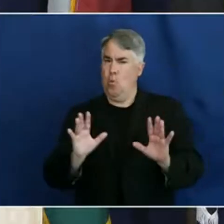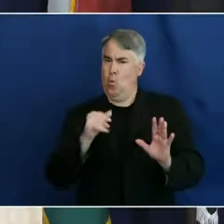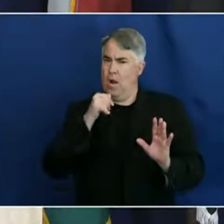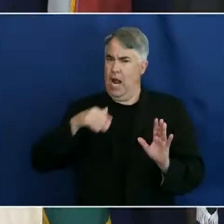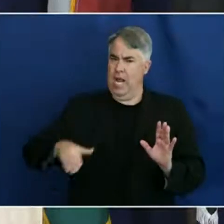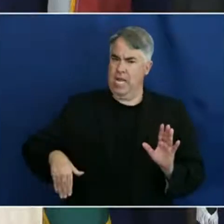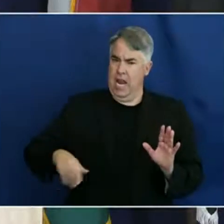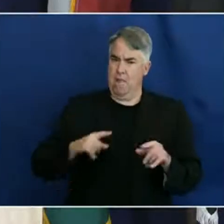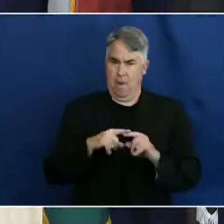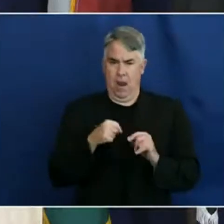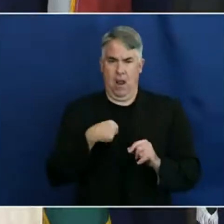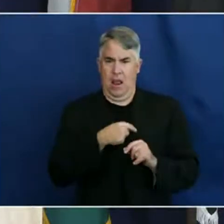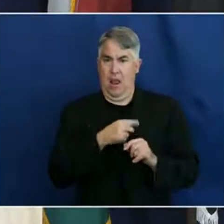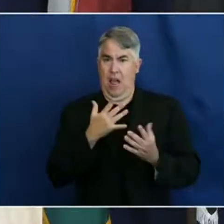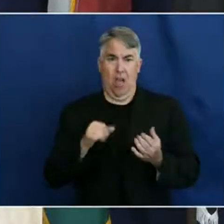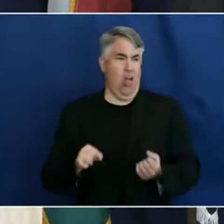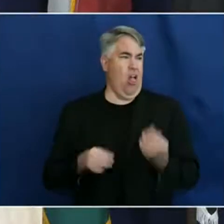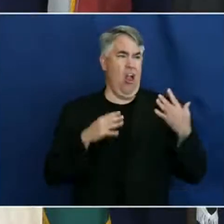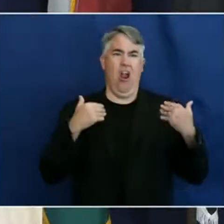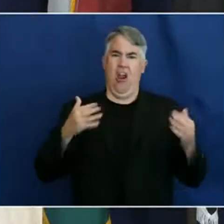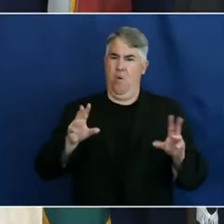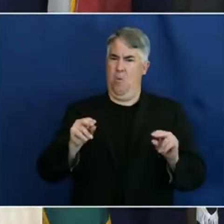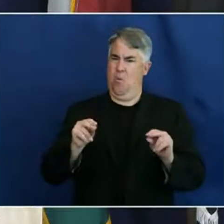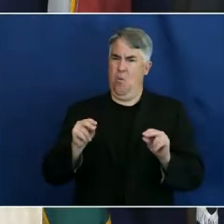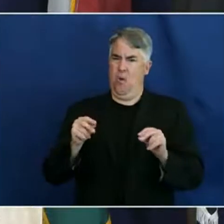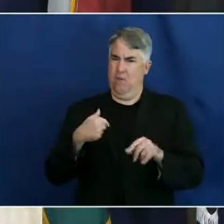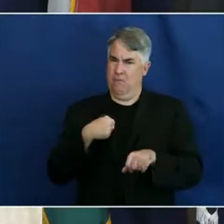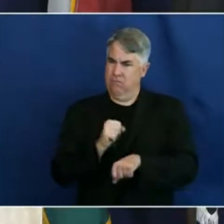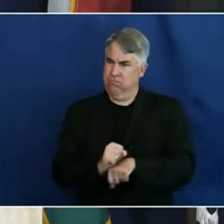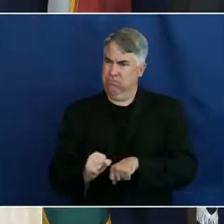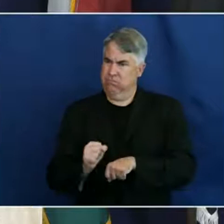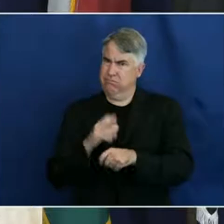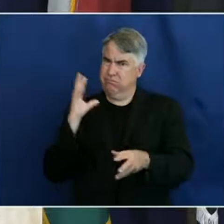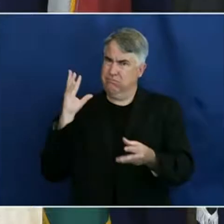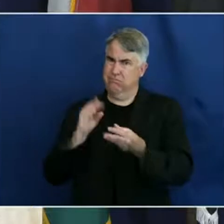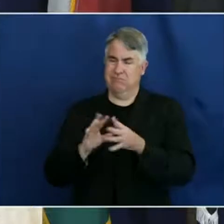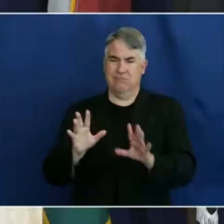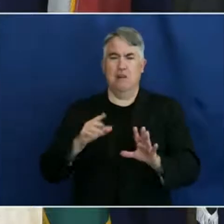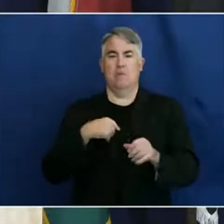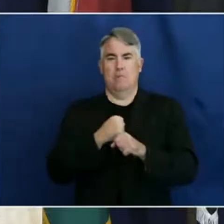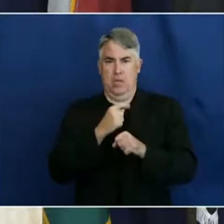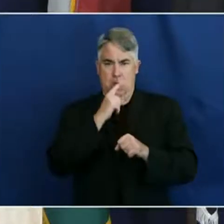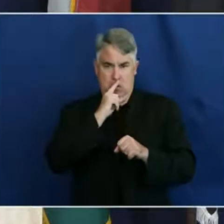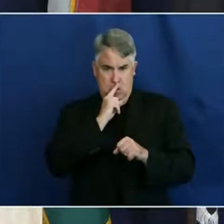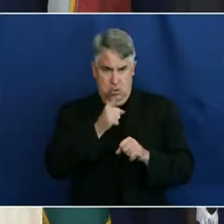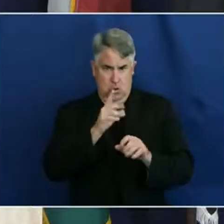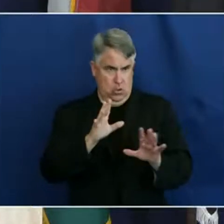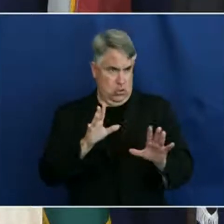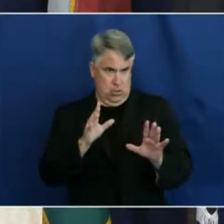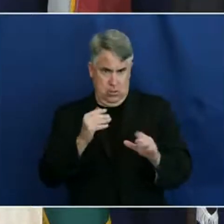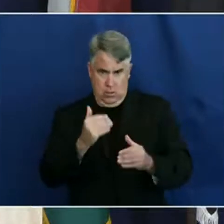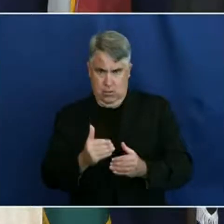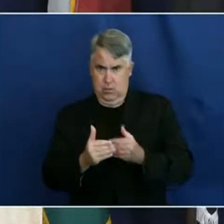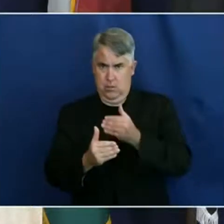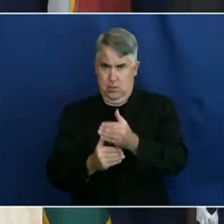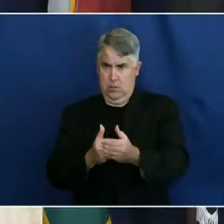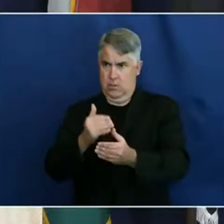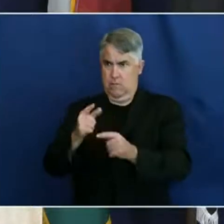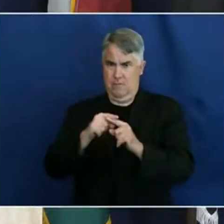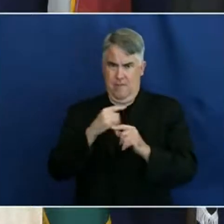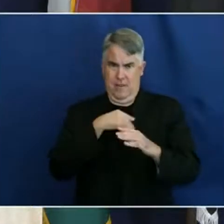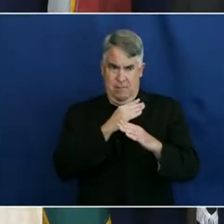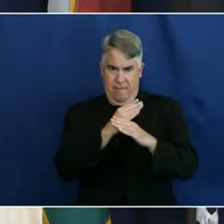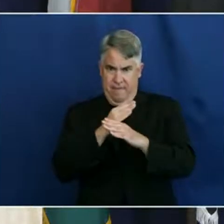throw everything to the wind. We still have to maintain the preventive strategies that were laid out